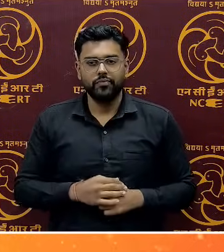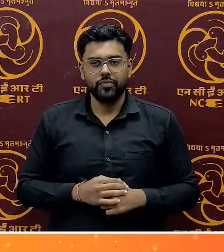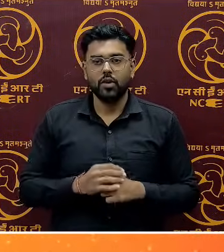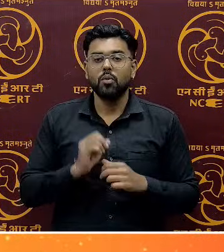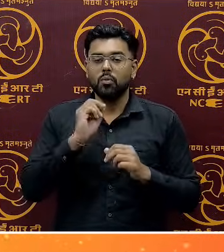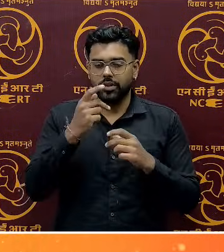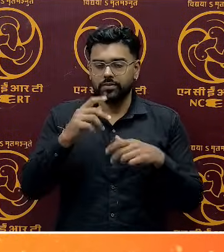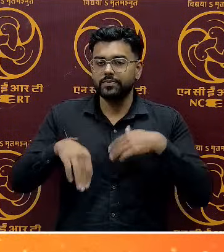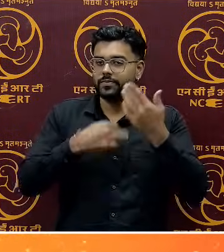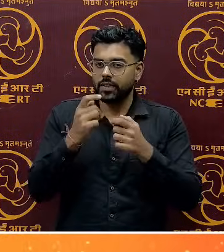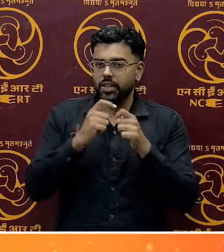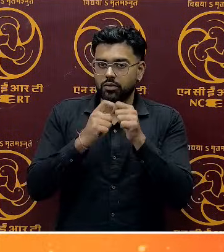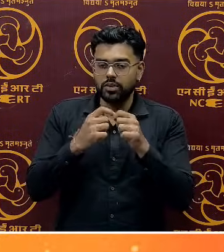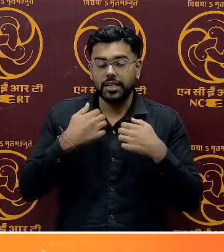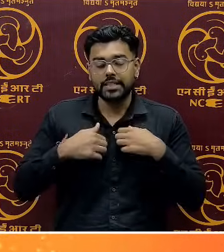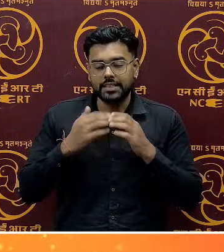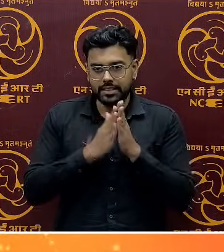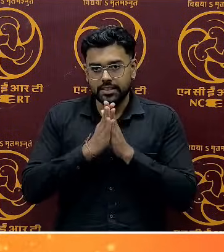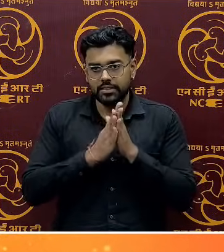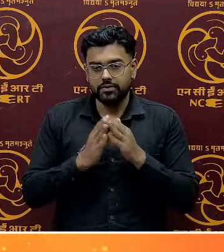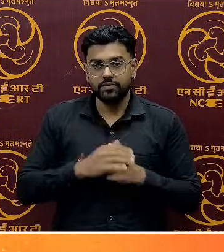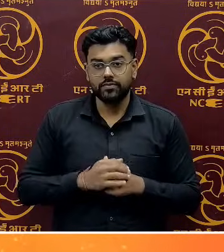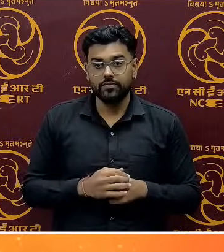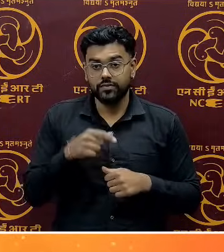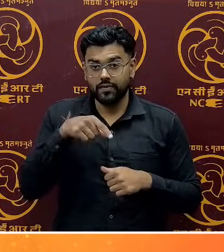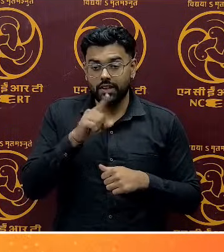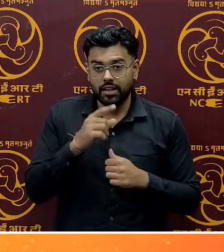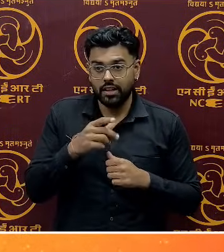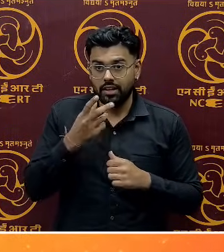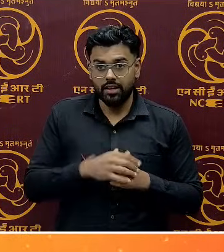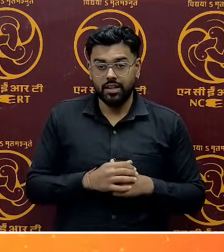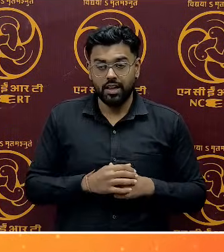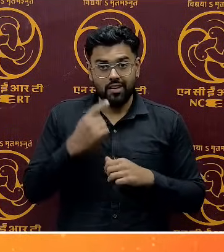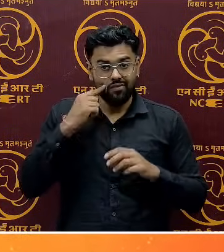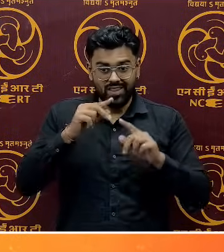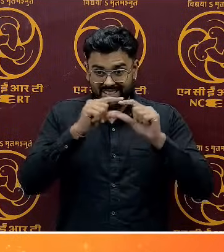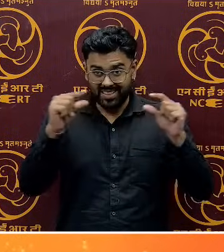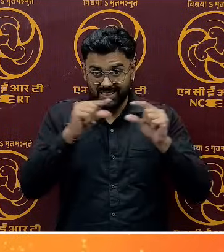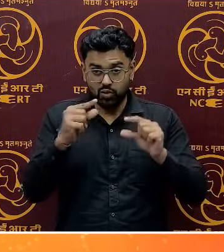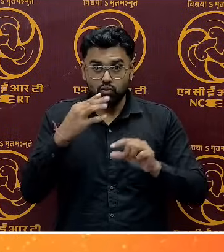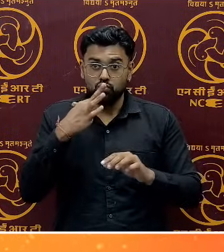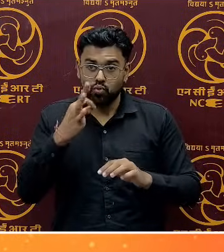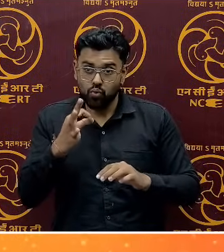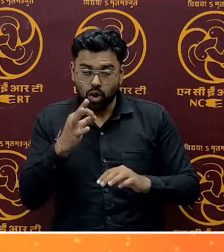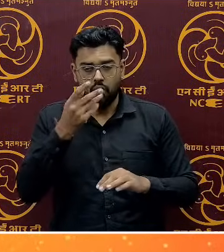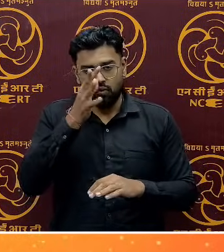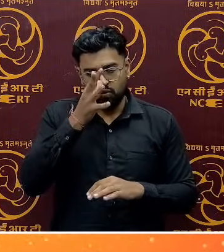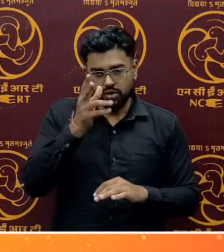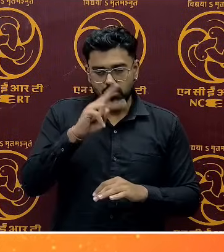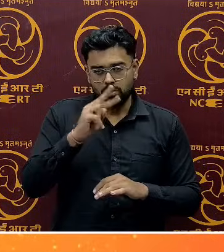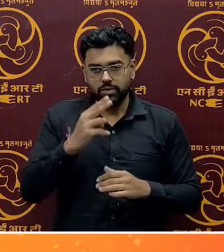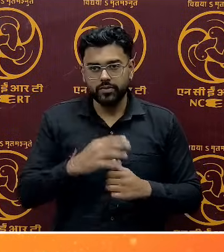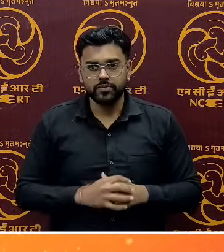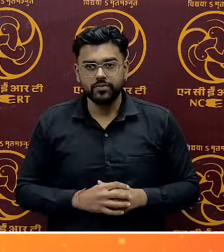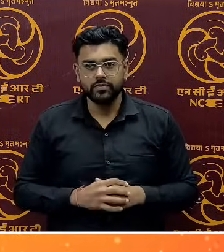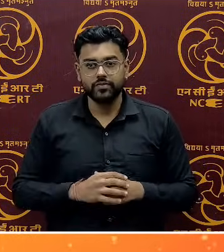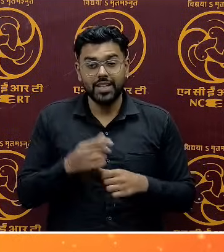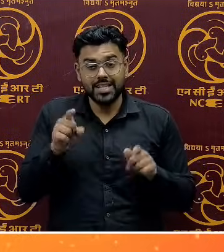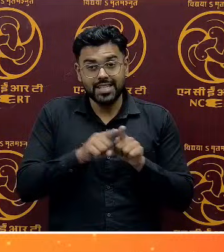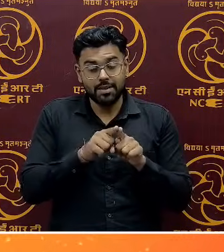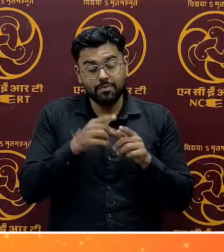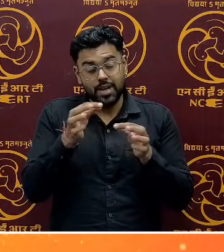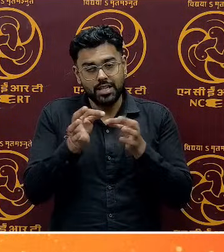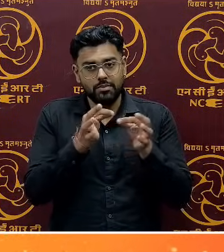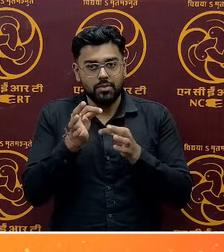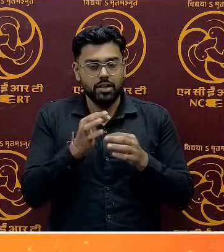very interesting. You are supposed to identify whether each statement is a true or a false statement, and you need to explain